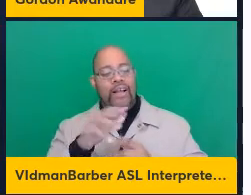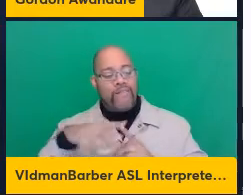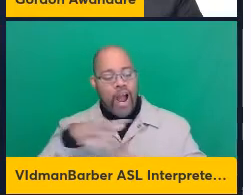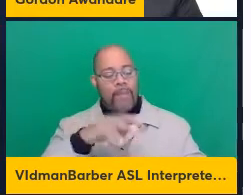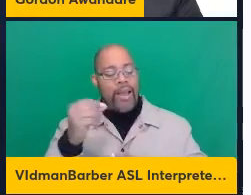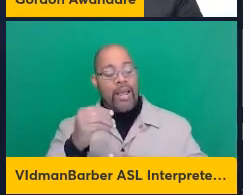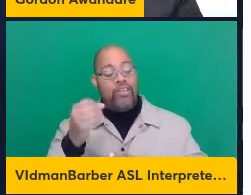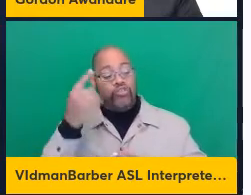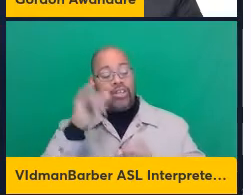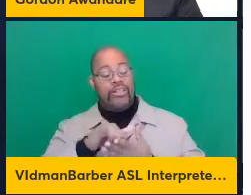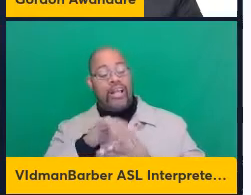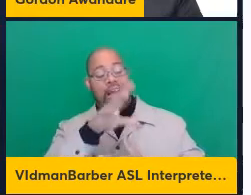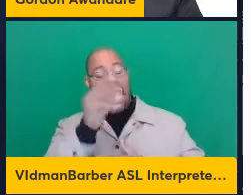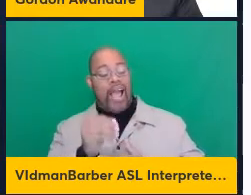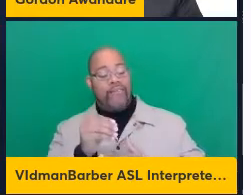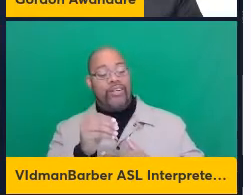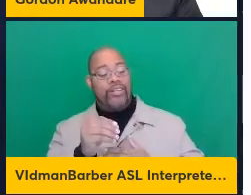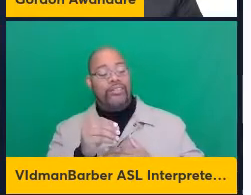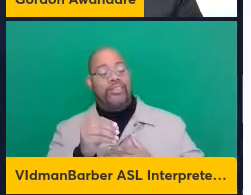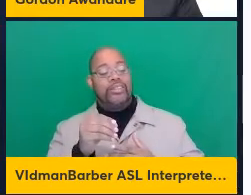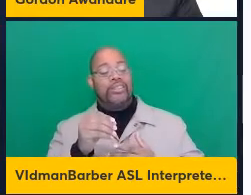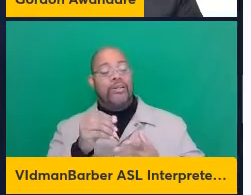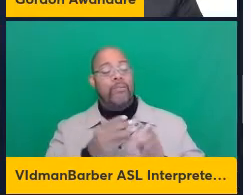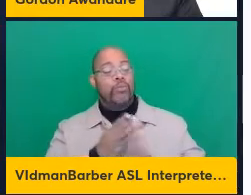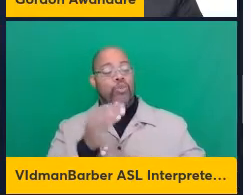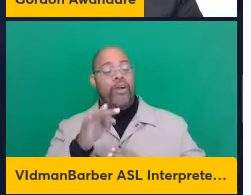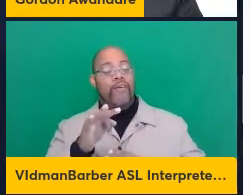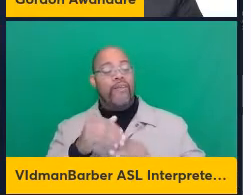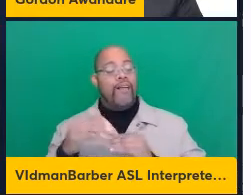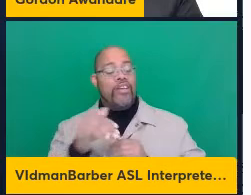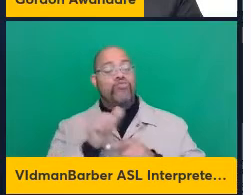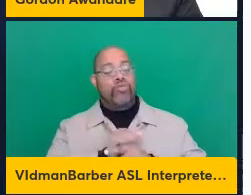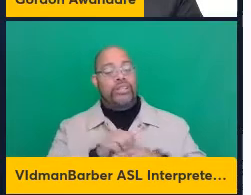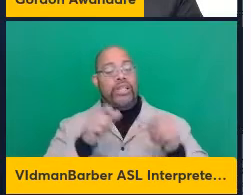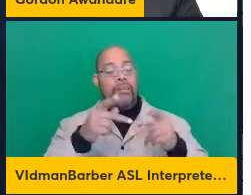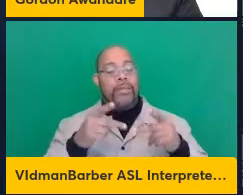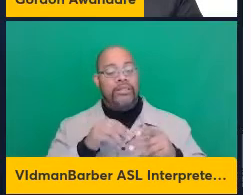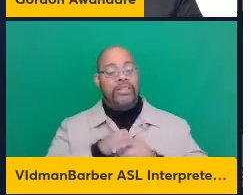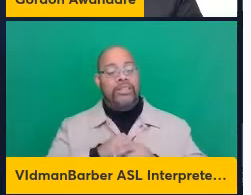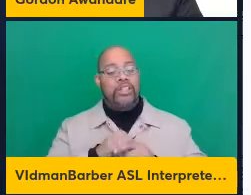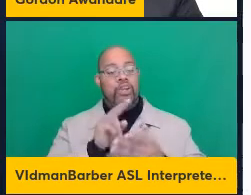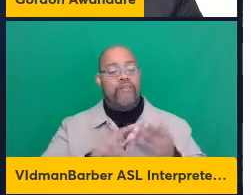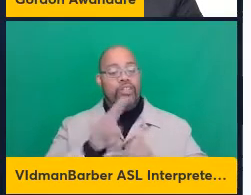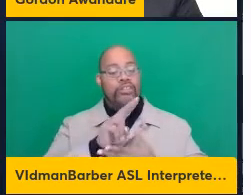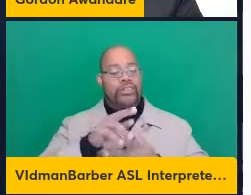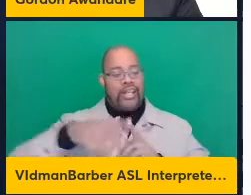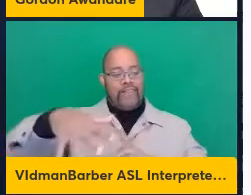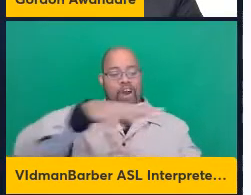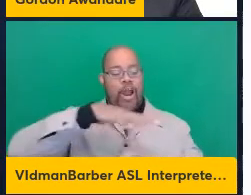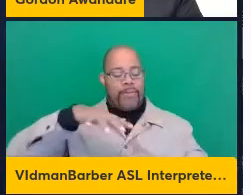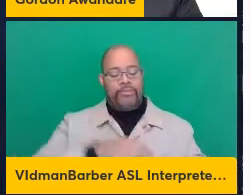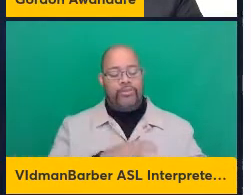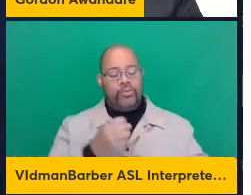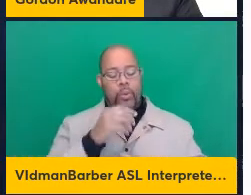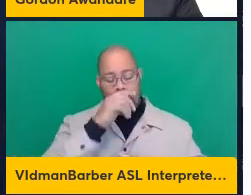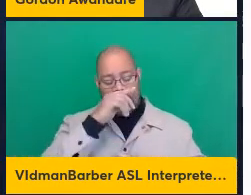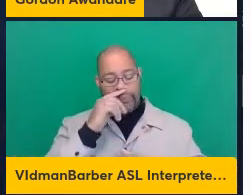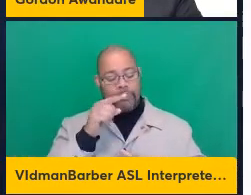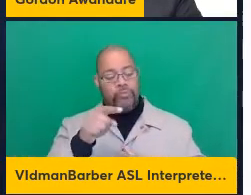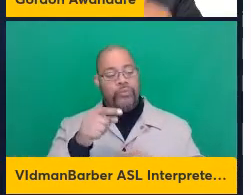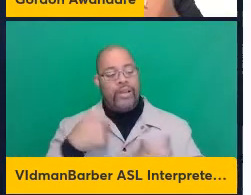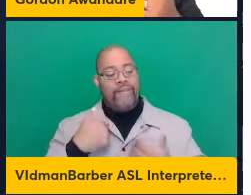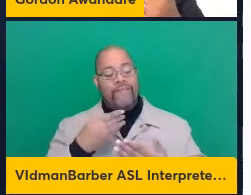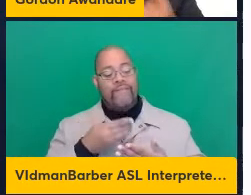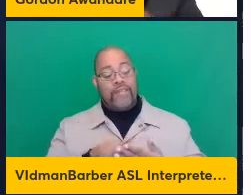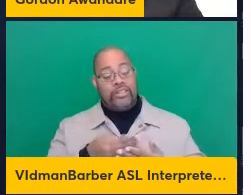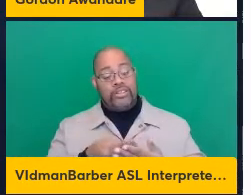African continent, the majority of advanced training takes place in the university environment. And so you had